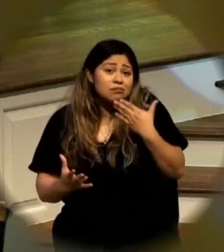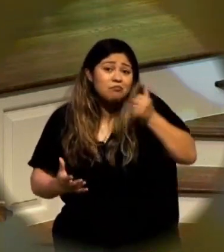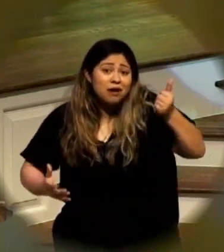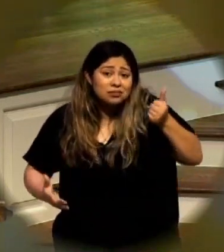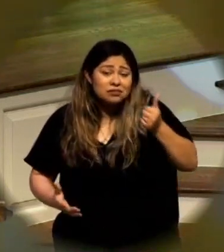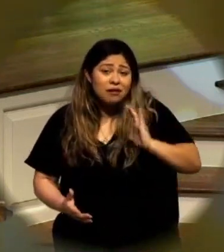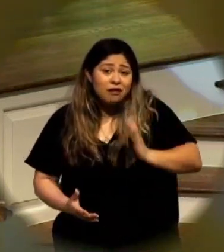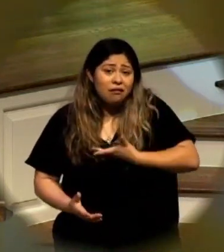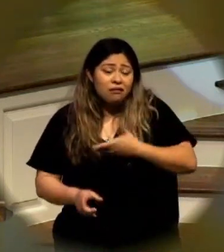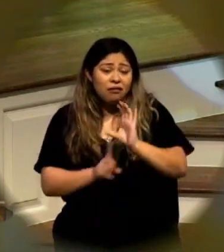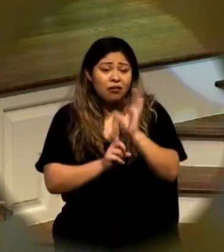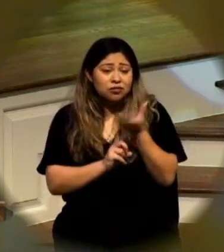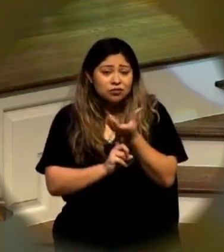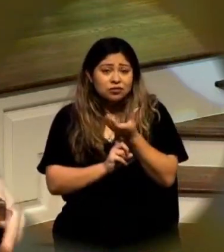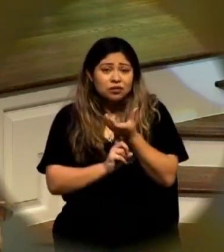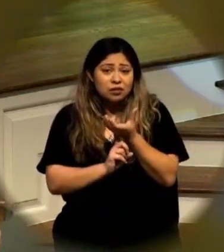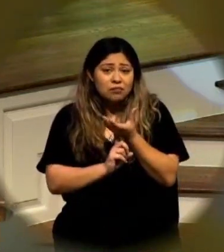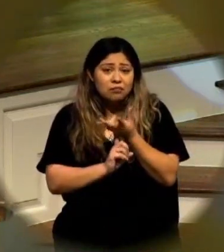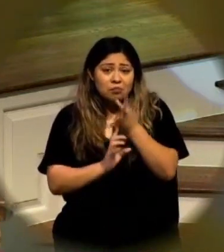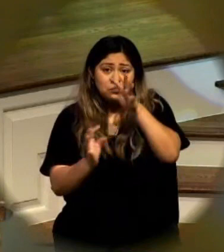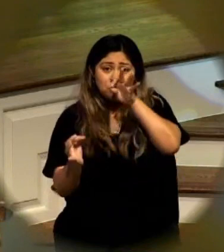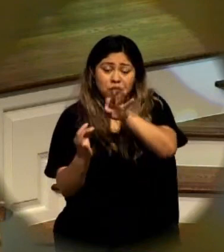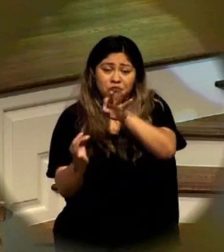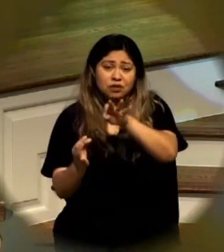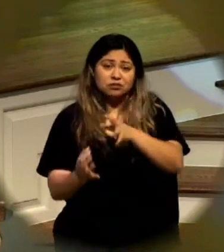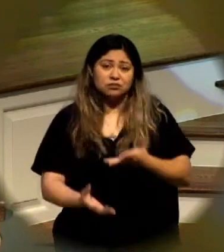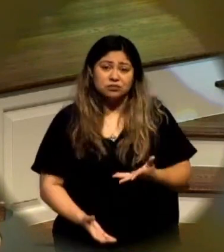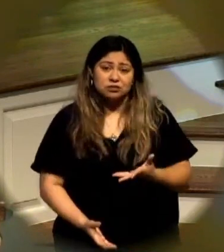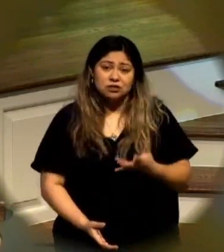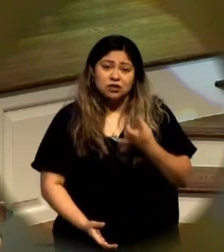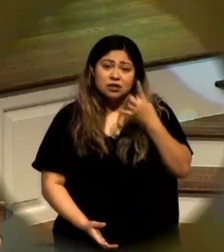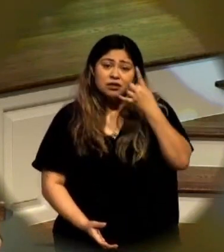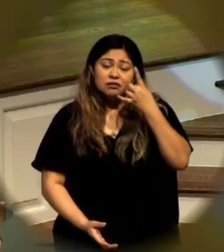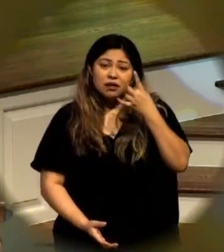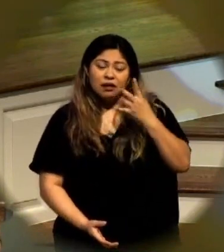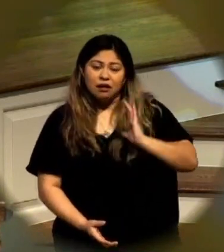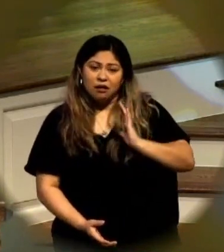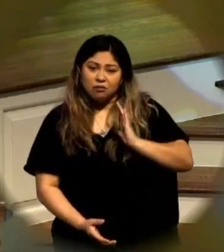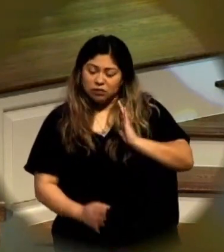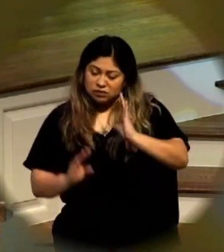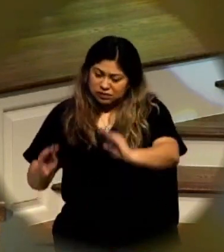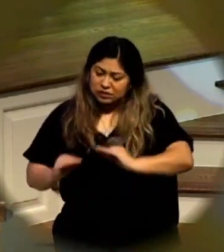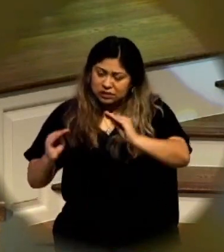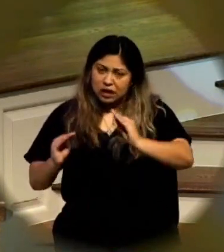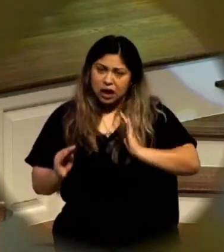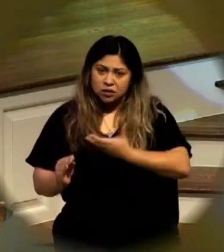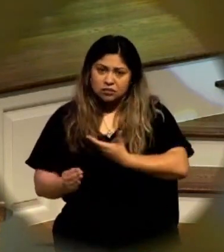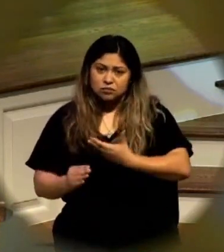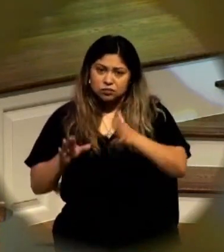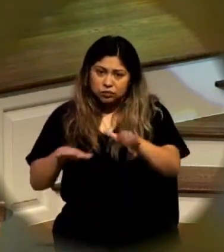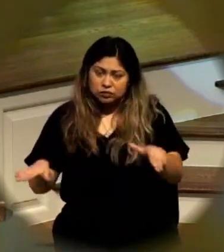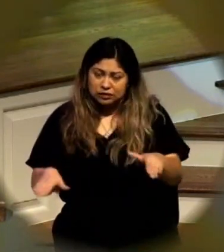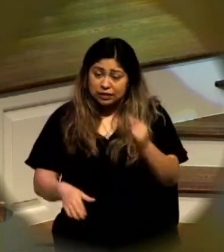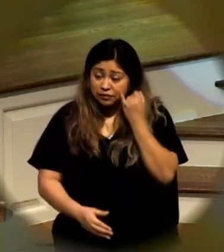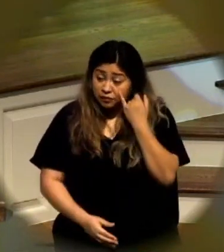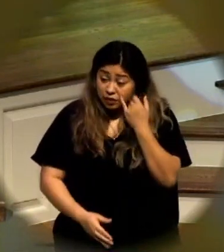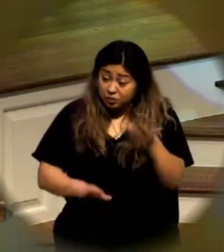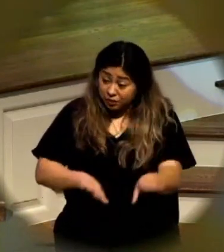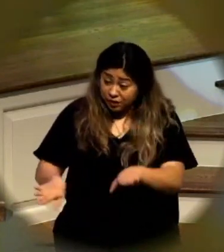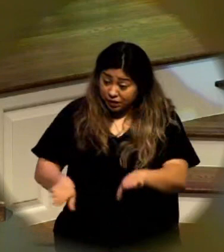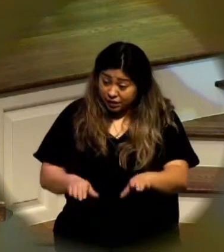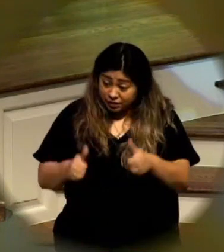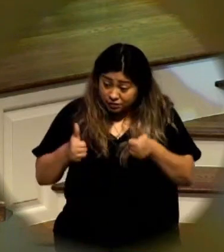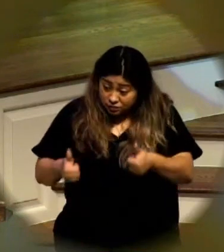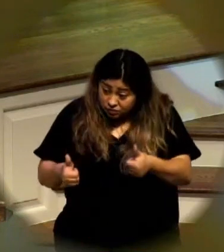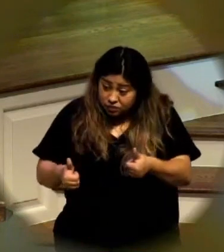perfectionism sometimes makes our children believe that we will only cherish them if they do well and behave